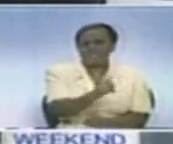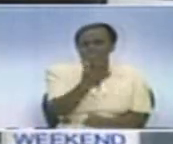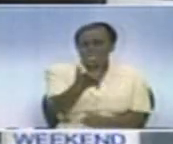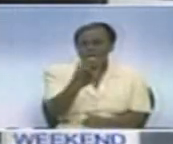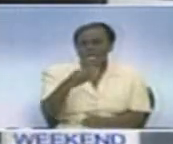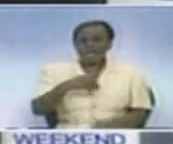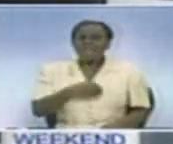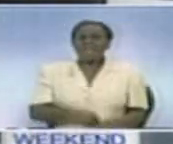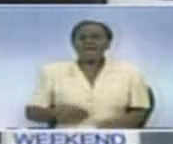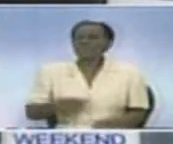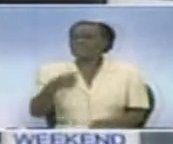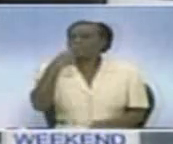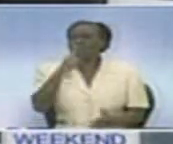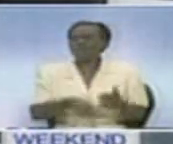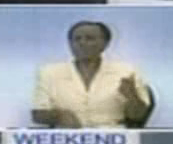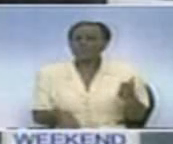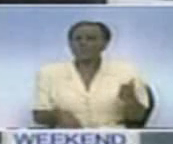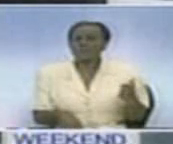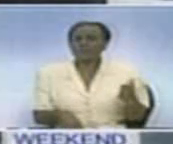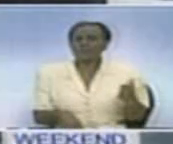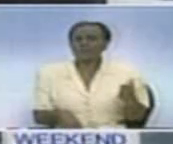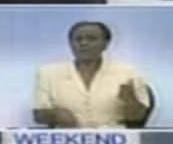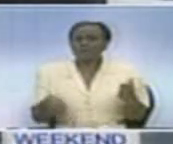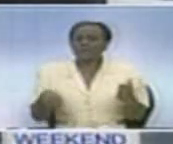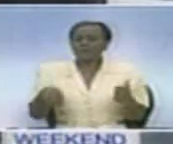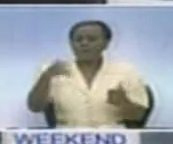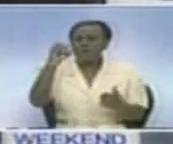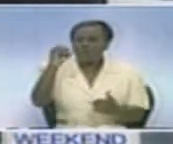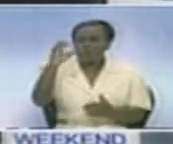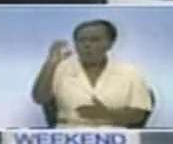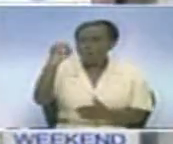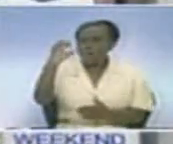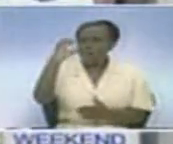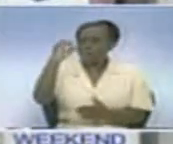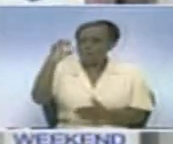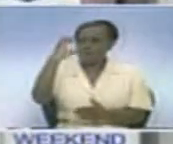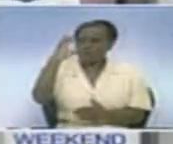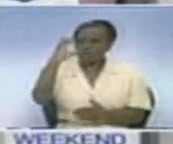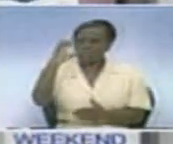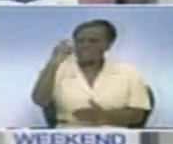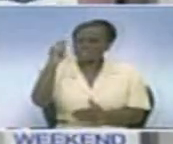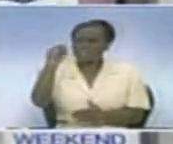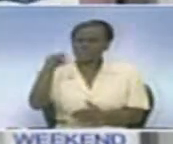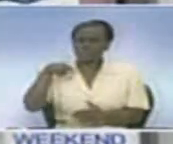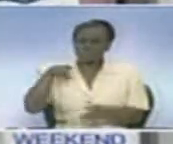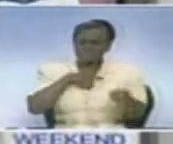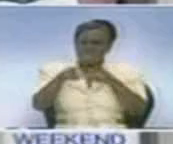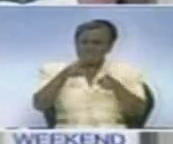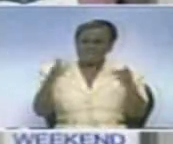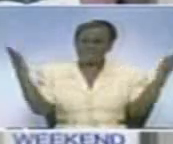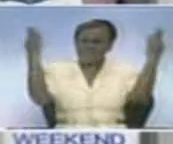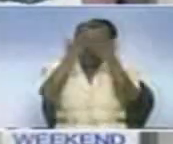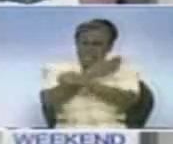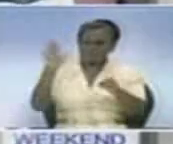Lamu, what were they saying? We travel by OTC, a bus which was called ATC. Yes, that's right. Unatembea usiku yote,